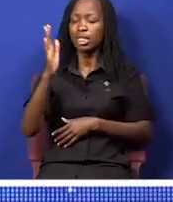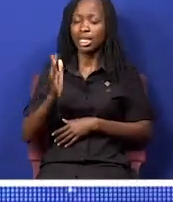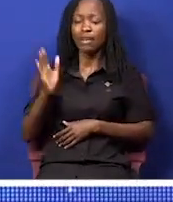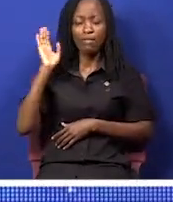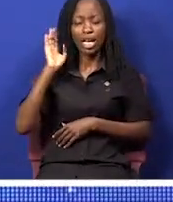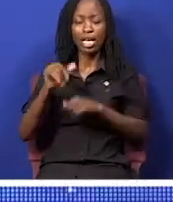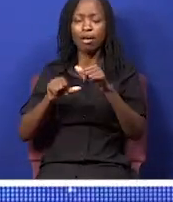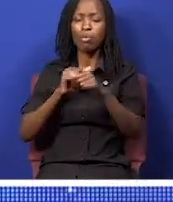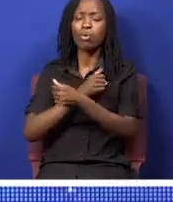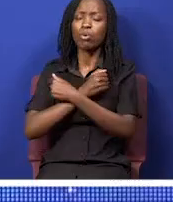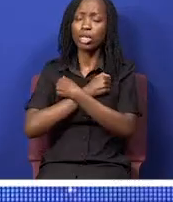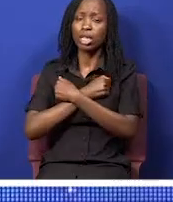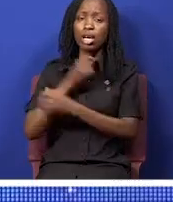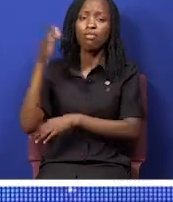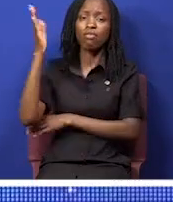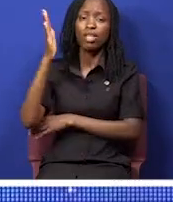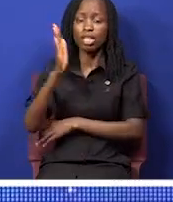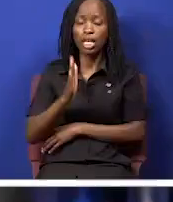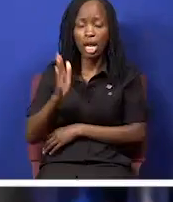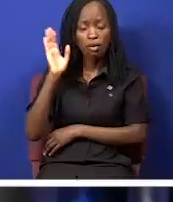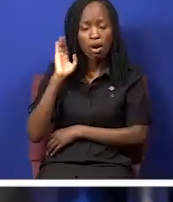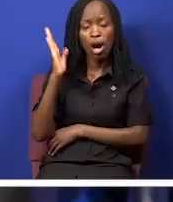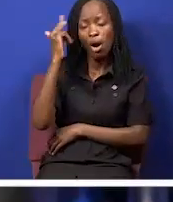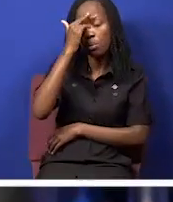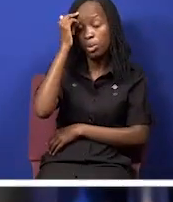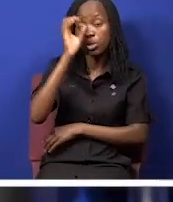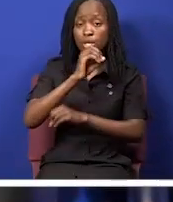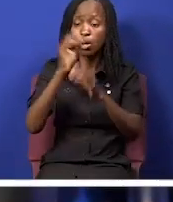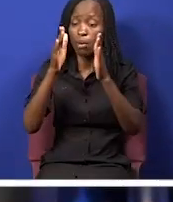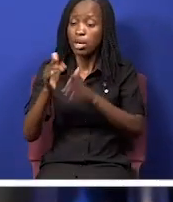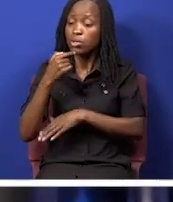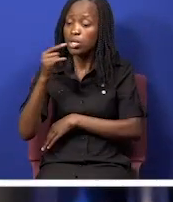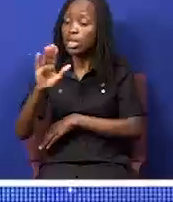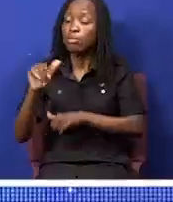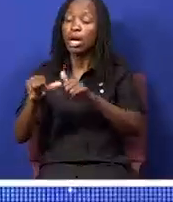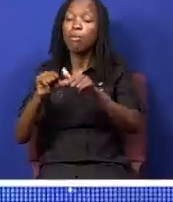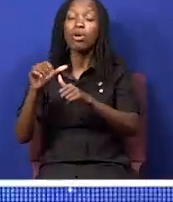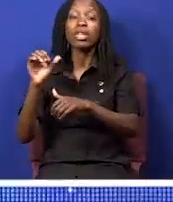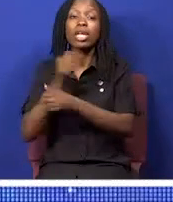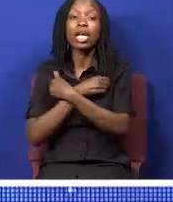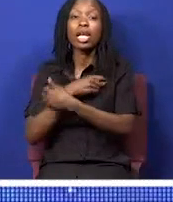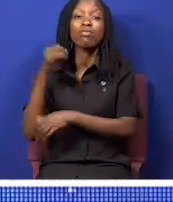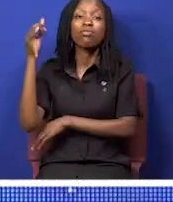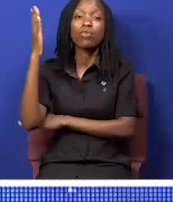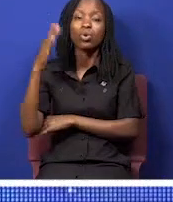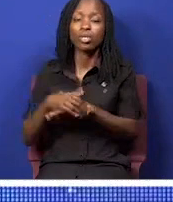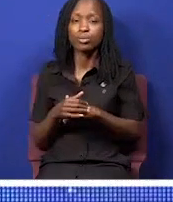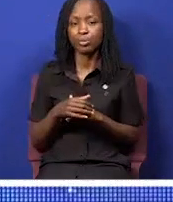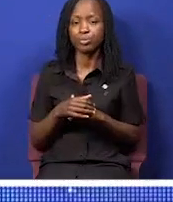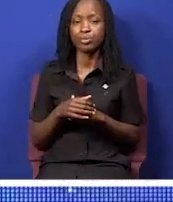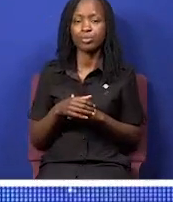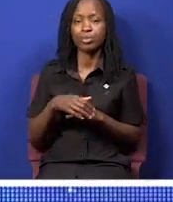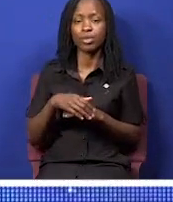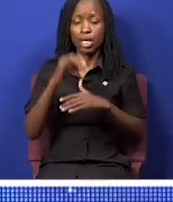never heard about the love of God. They've never heard because nobody has told them about the love of God. You